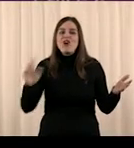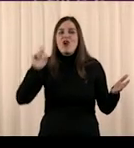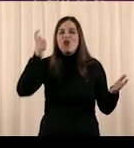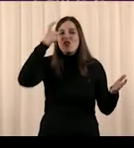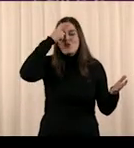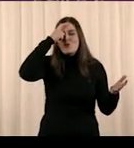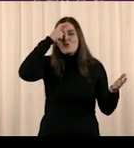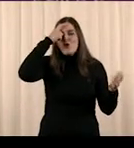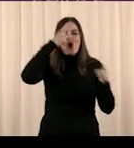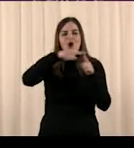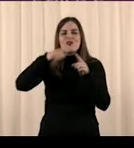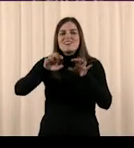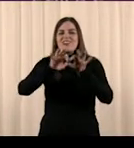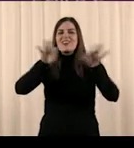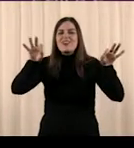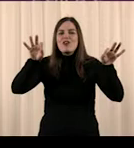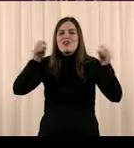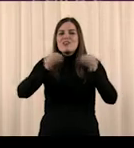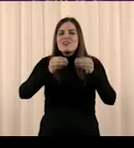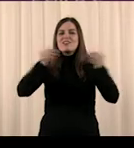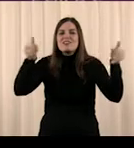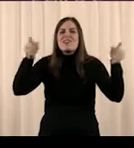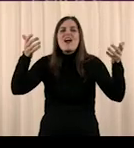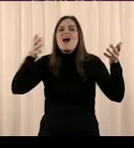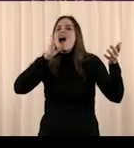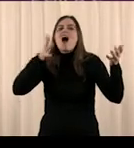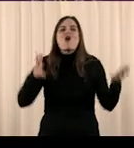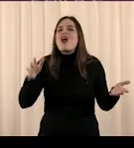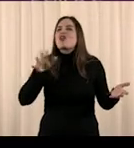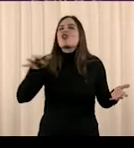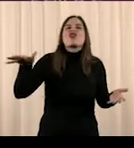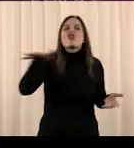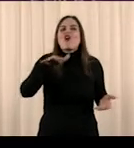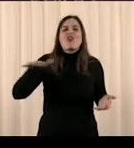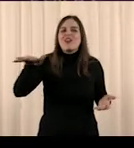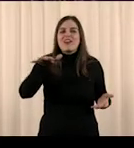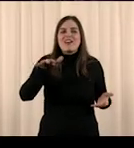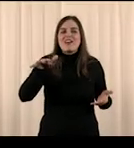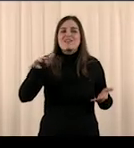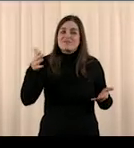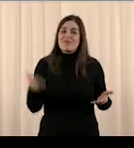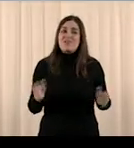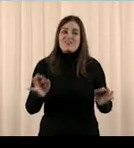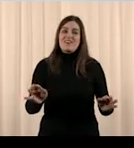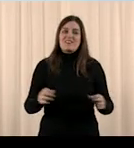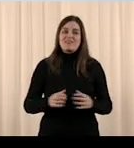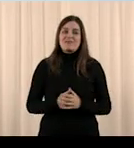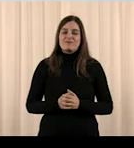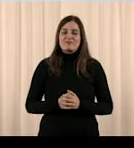parar la sencillez que había en mi vida? It's all that matters. Es lo único que importa.